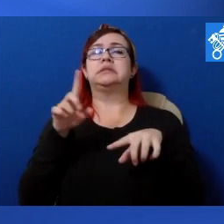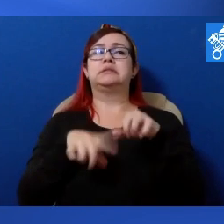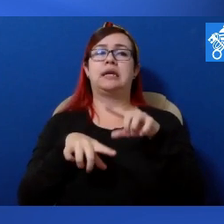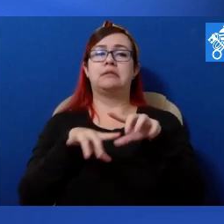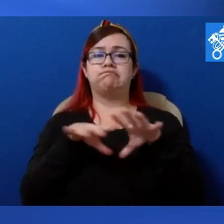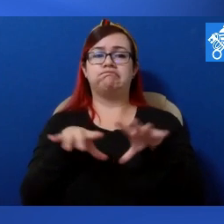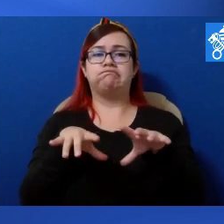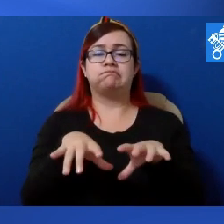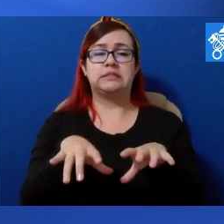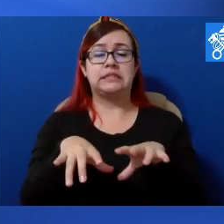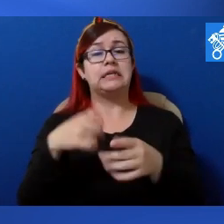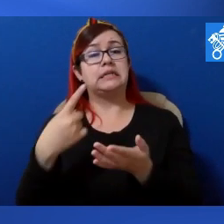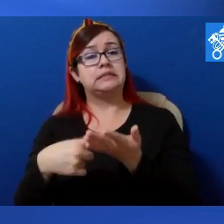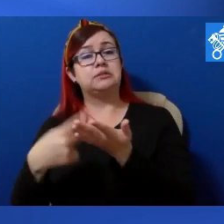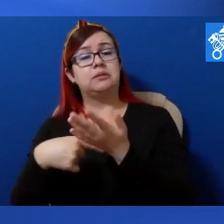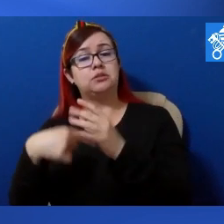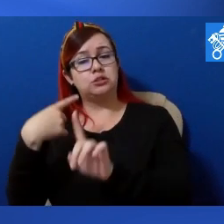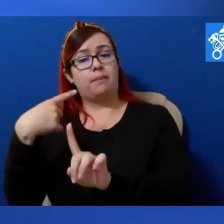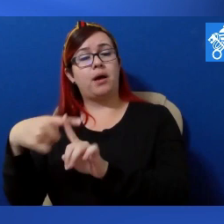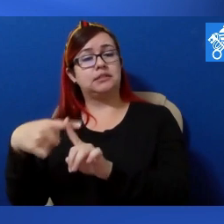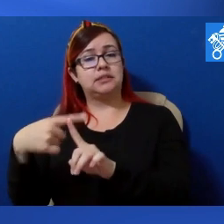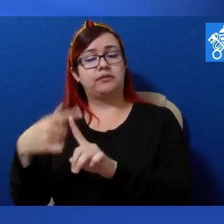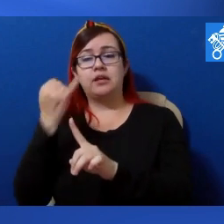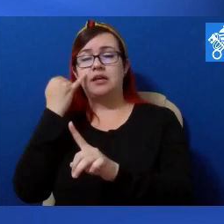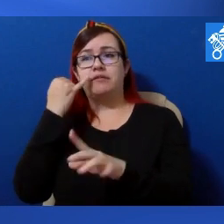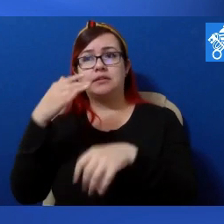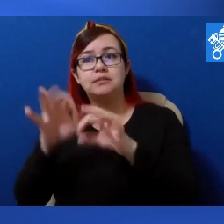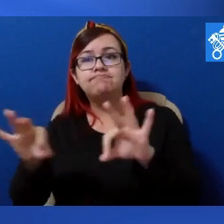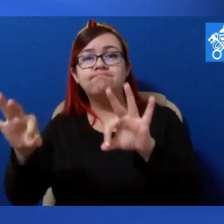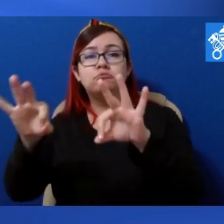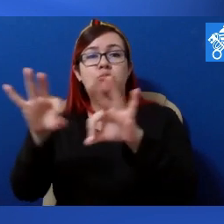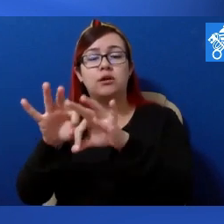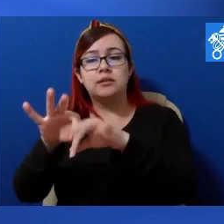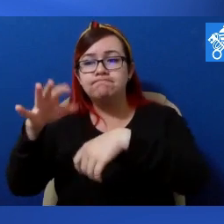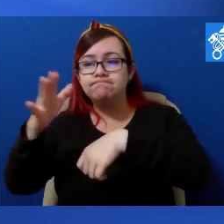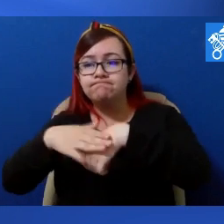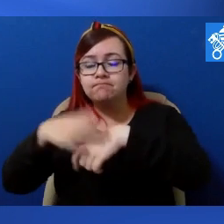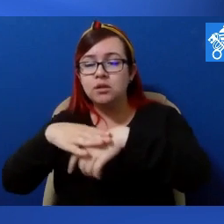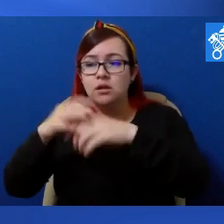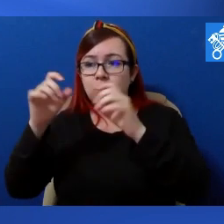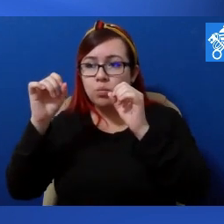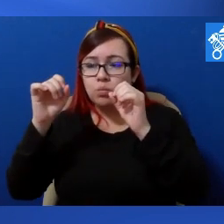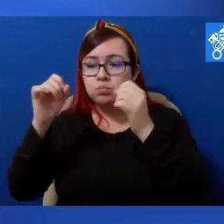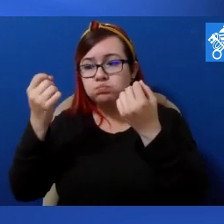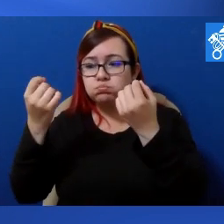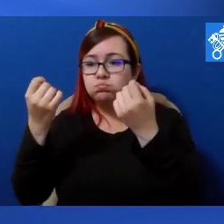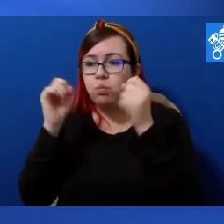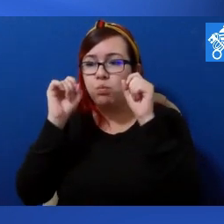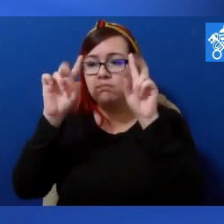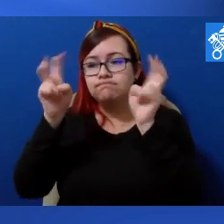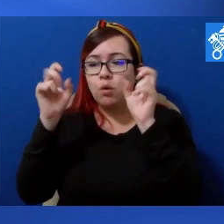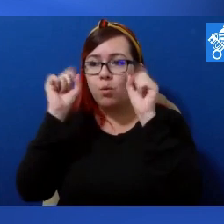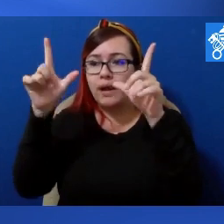when it paralyzes us, and sometimes it is positive when it turns out to be an essential wake-up call for